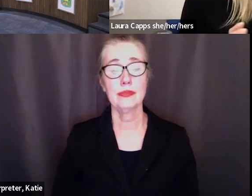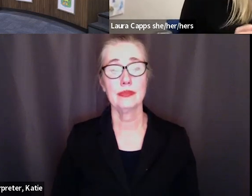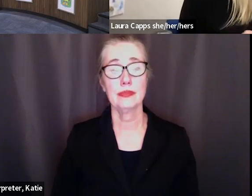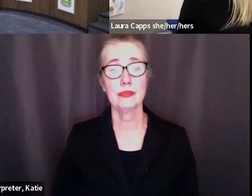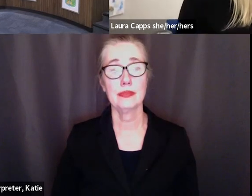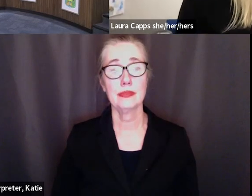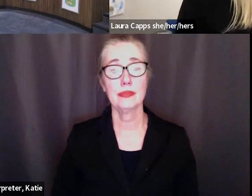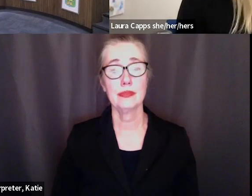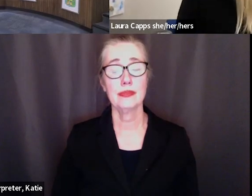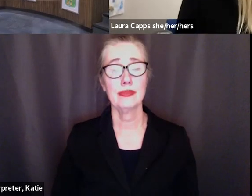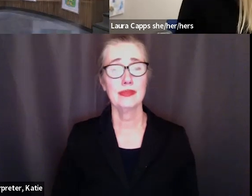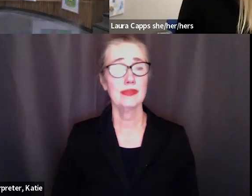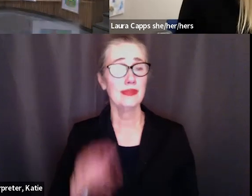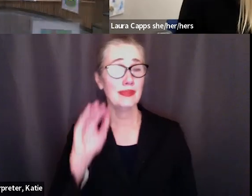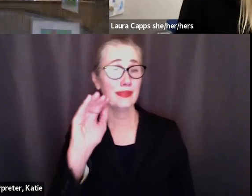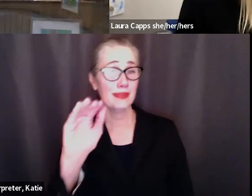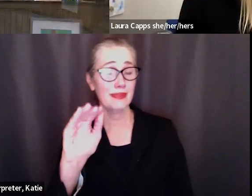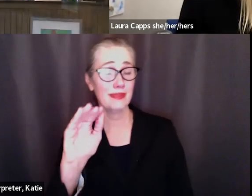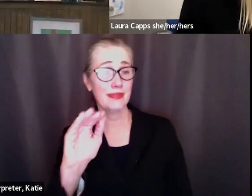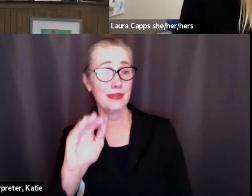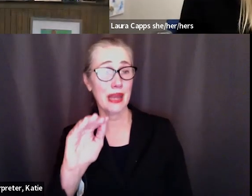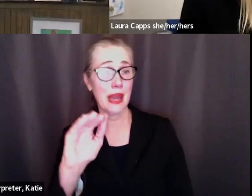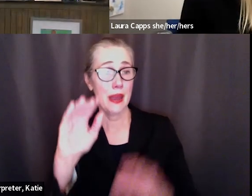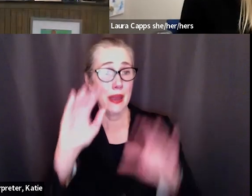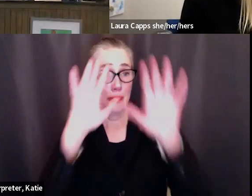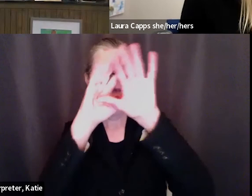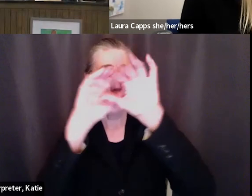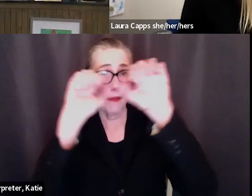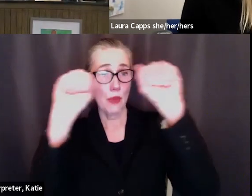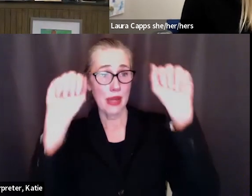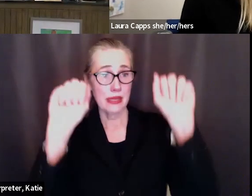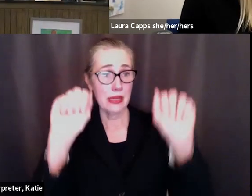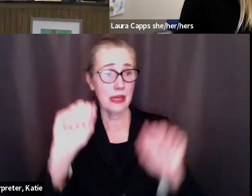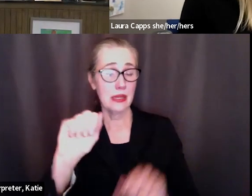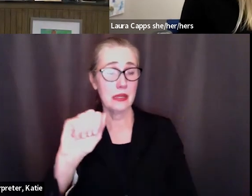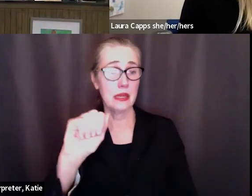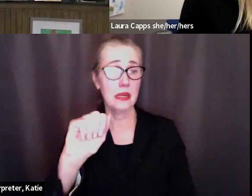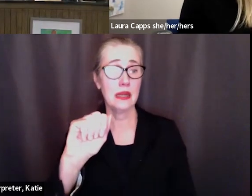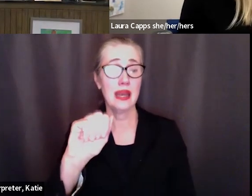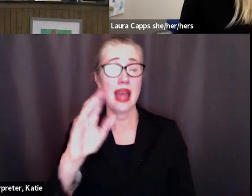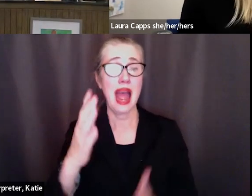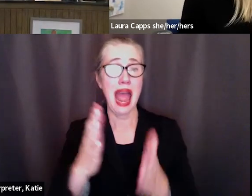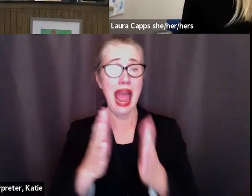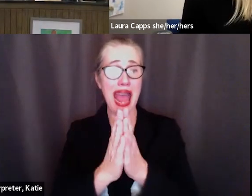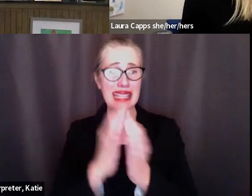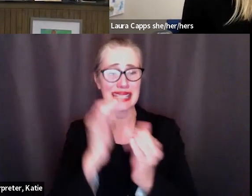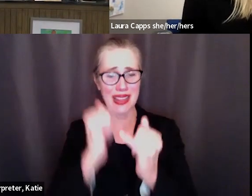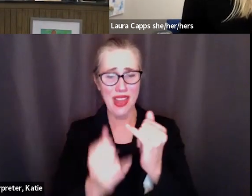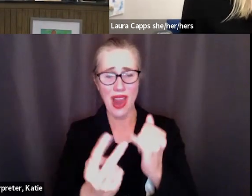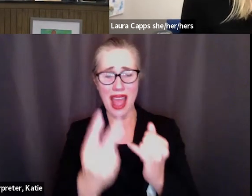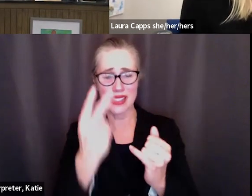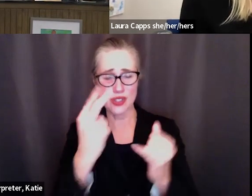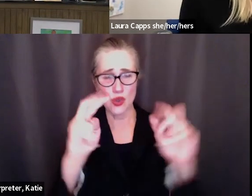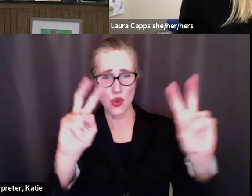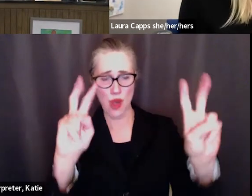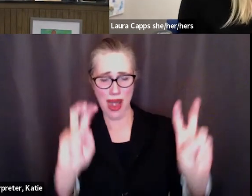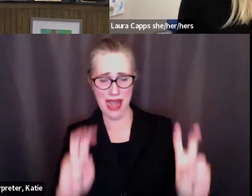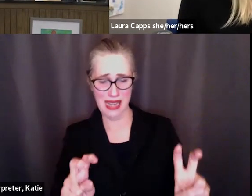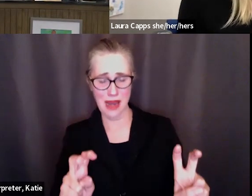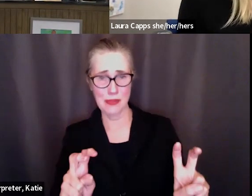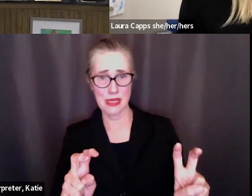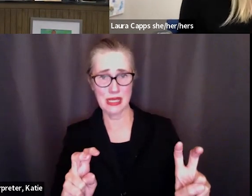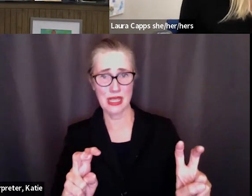madam president i would like to ask to remove the last two items that are left on our agenda under